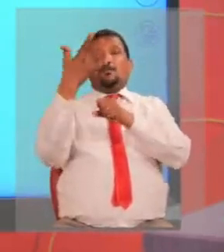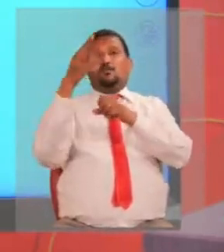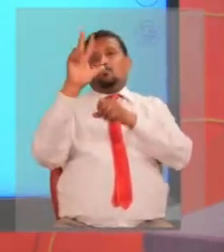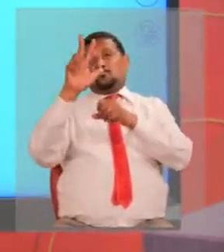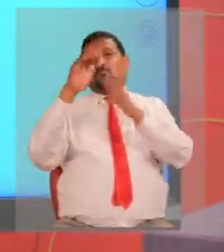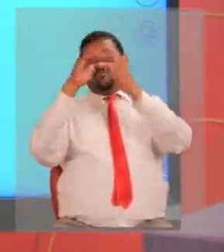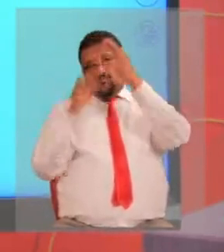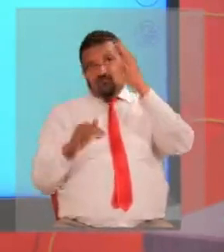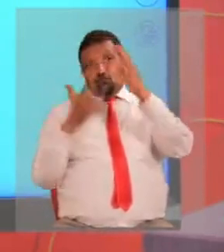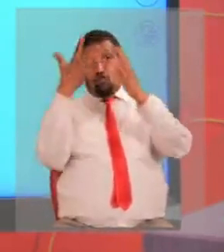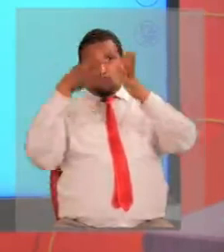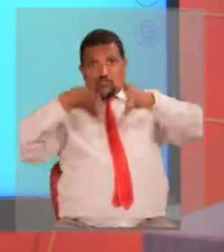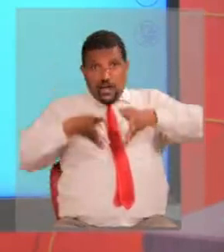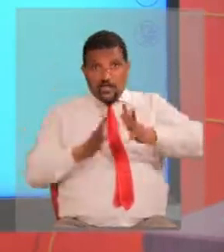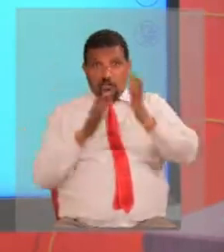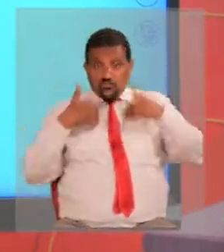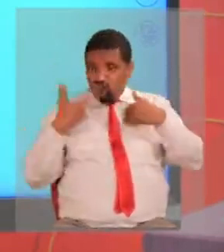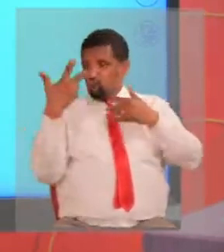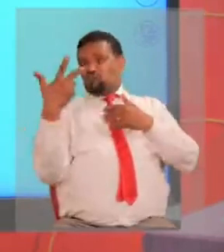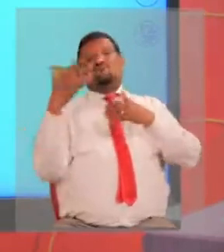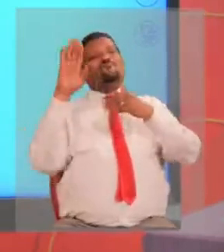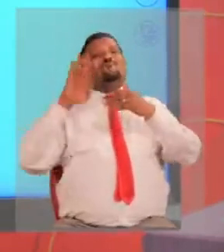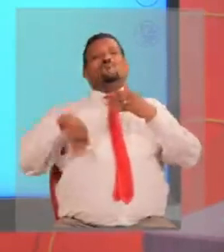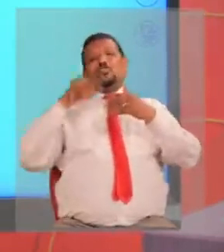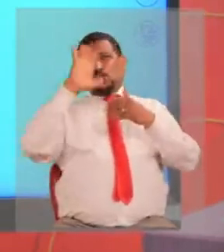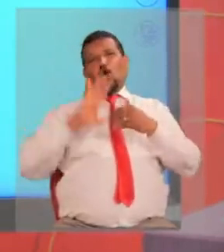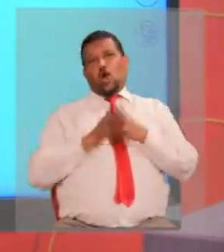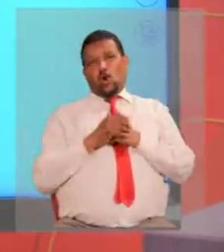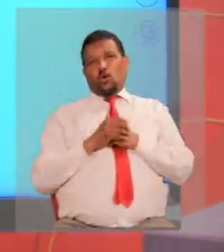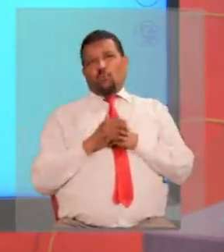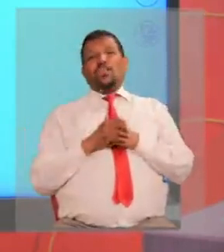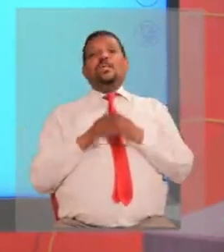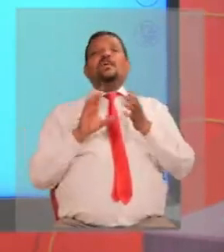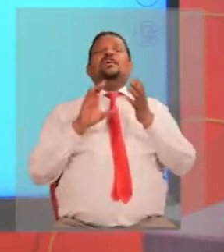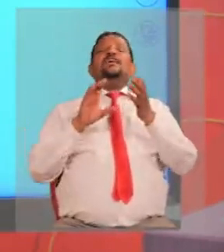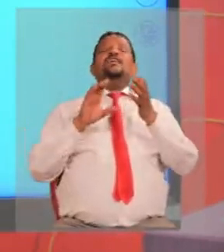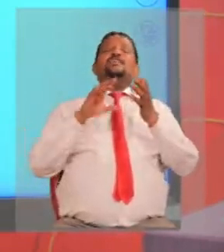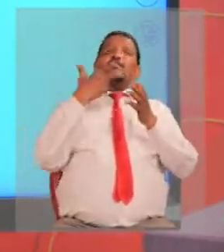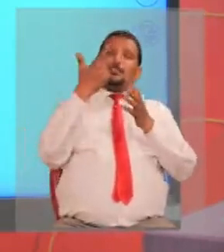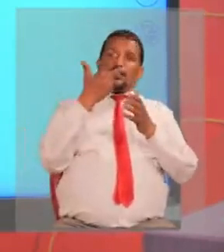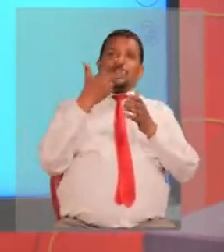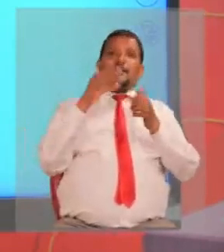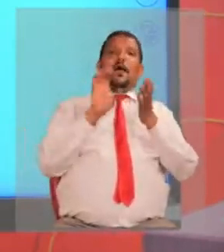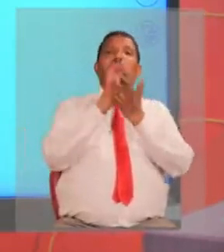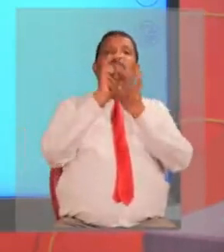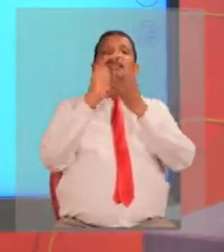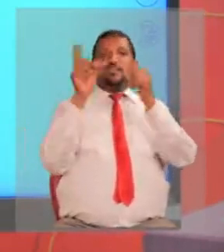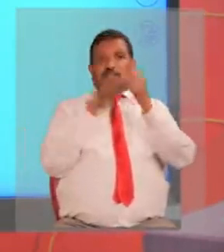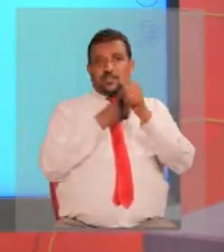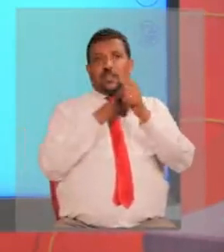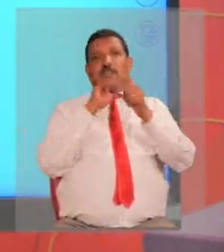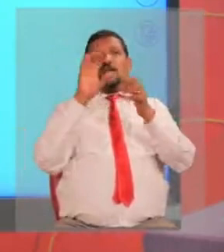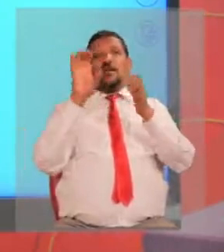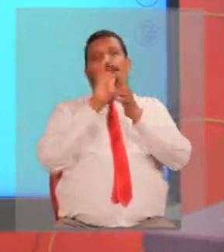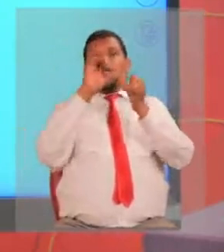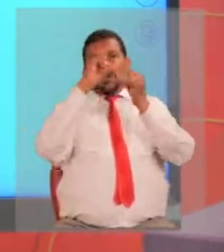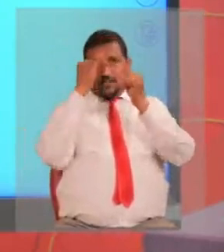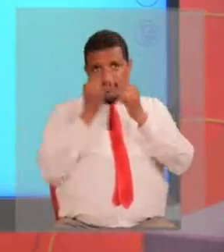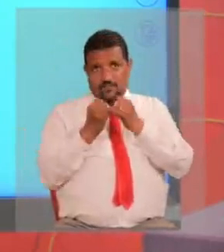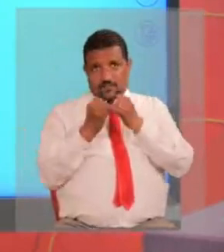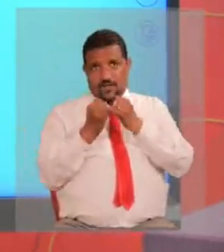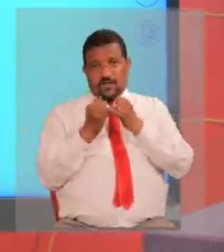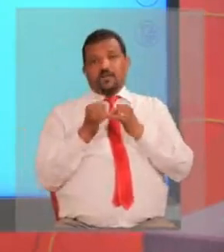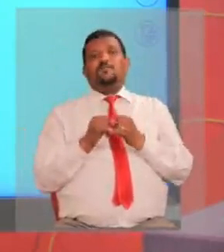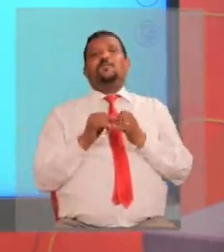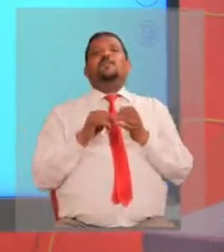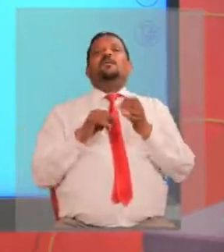3. Let's take this 2 as capital initial and this 3 as capital final. Let's take this